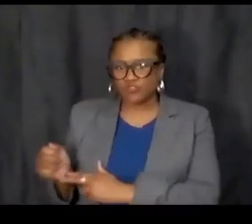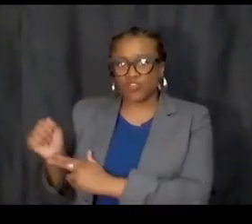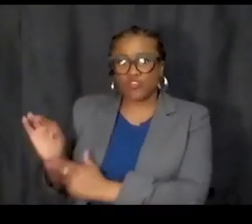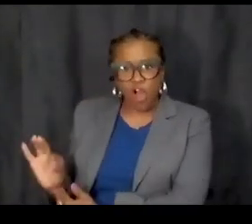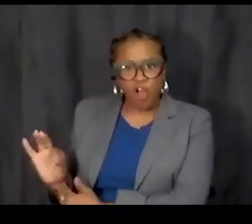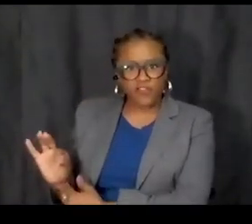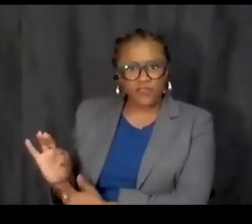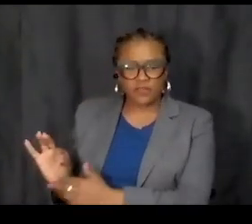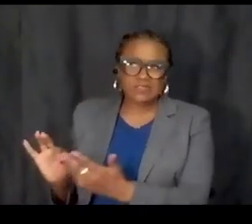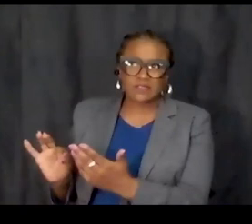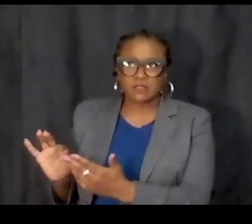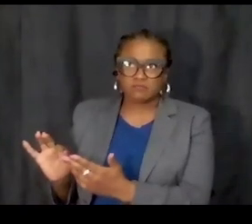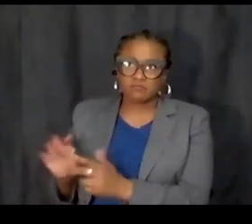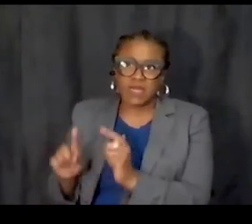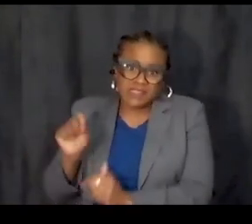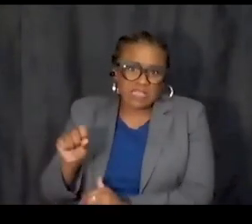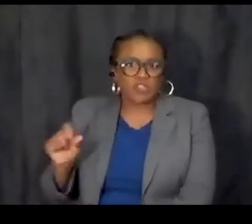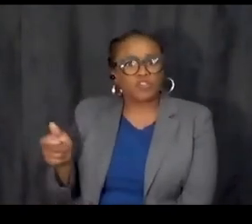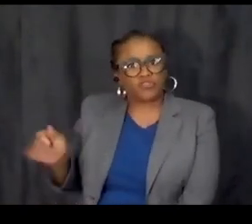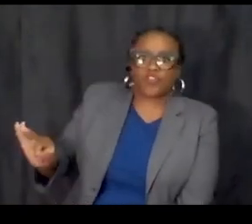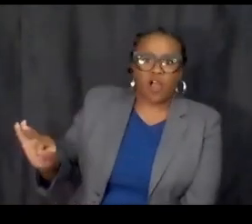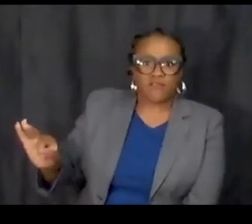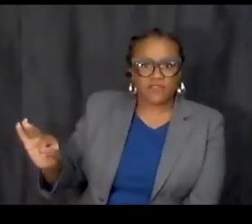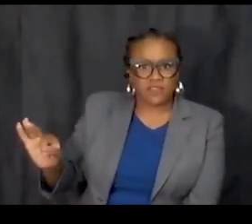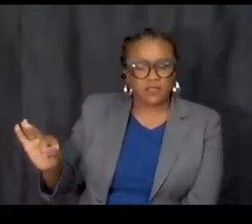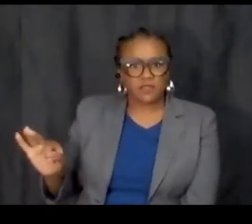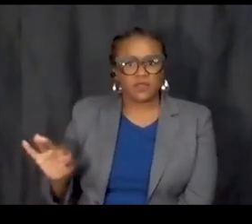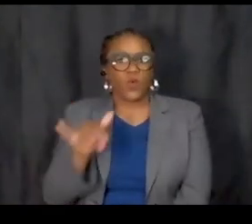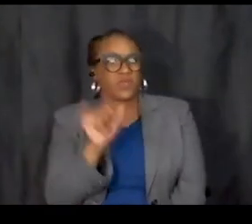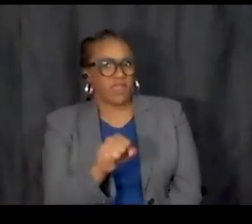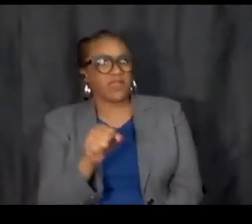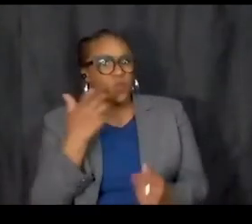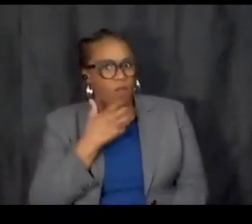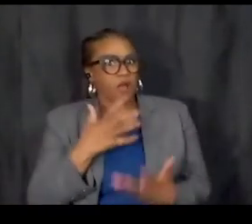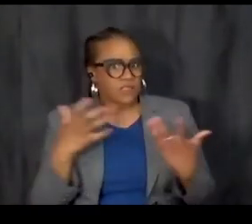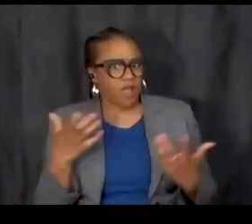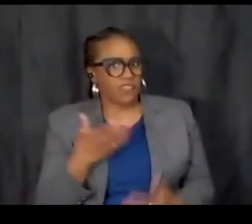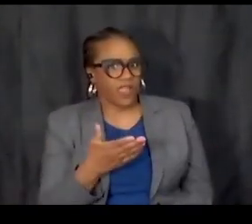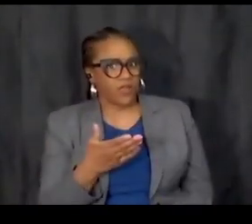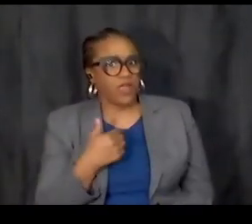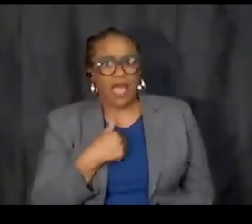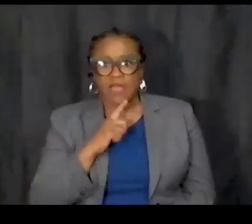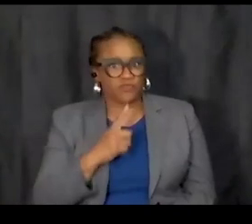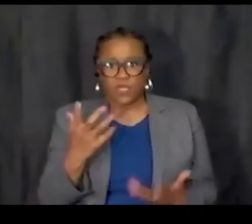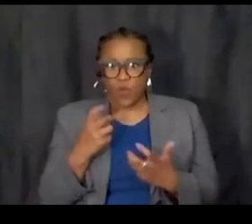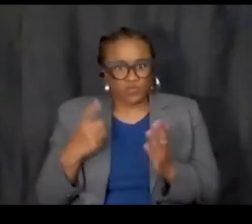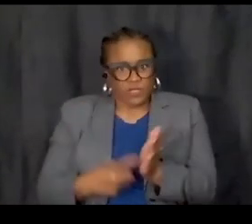off. Yeah, wow, there's a lot there. I mean, I even just want to acknowledge like the incredible